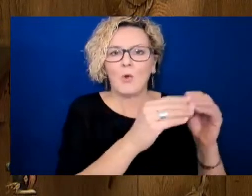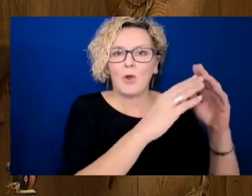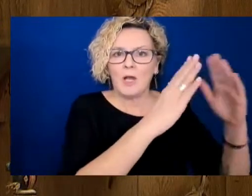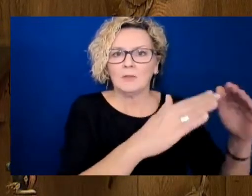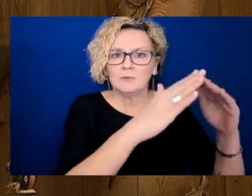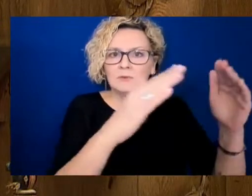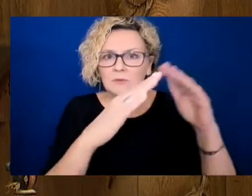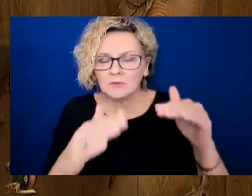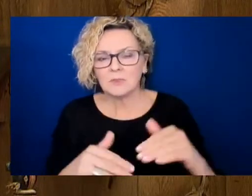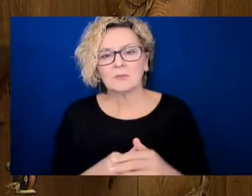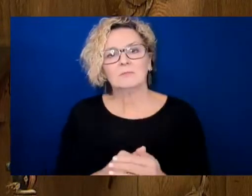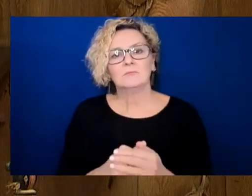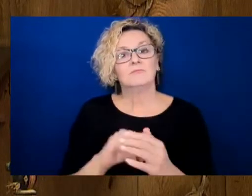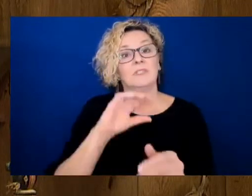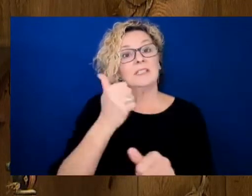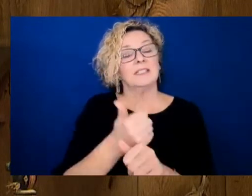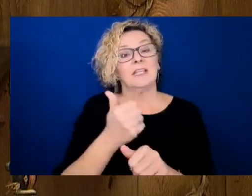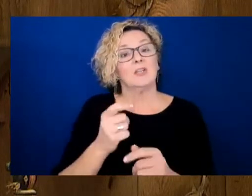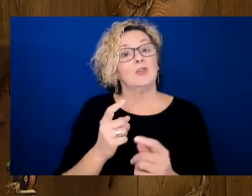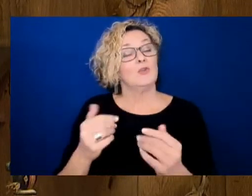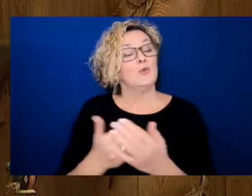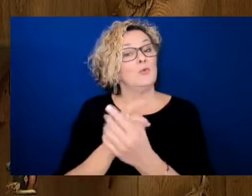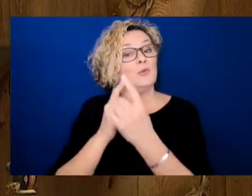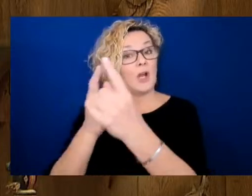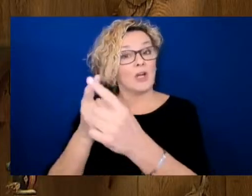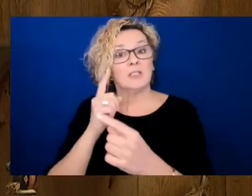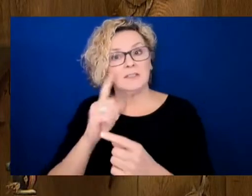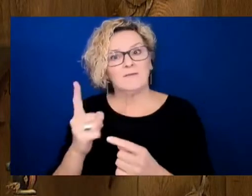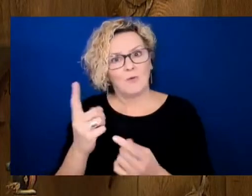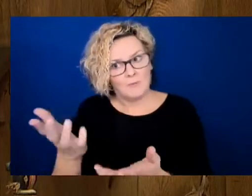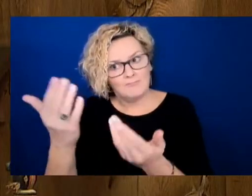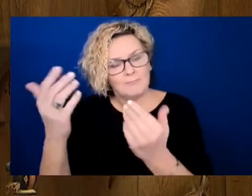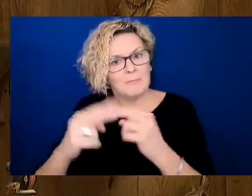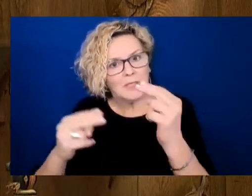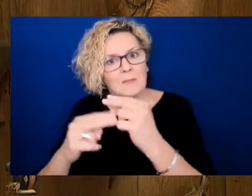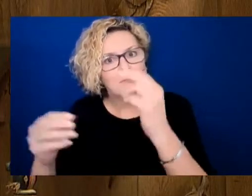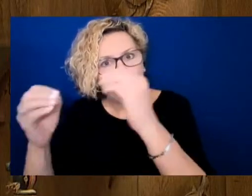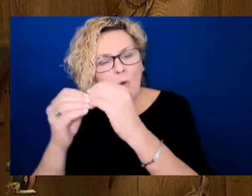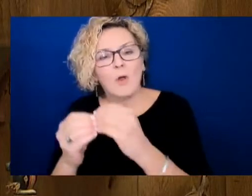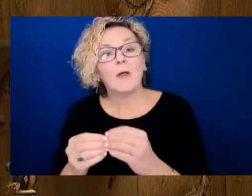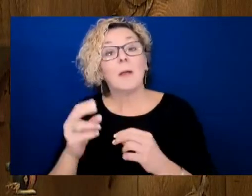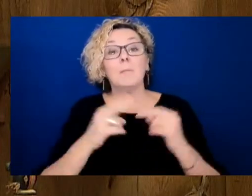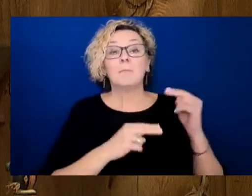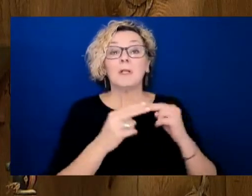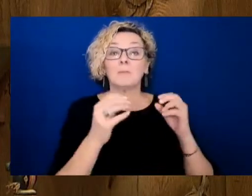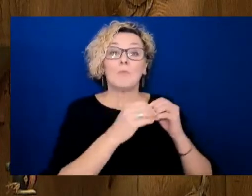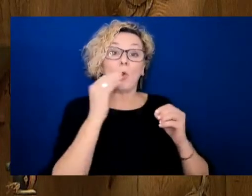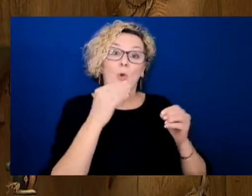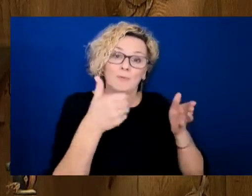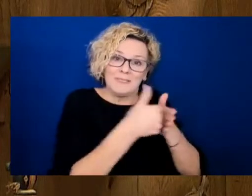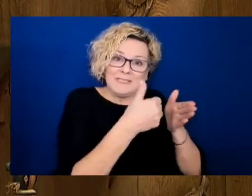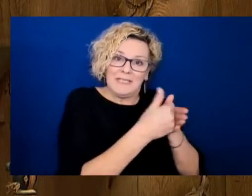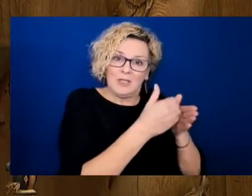construction, getting more homes built near public transit, building student housing at an unprecedented pace,